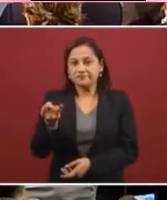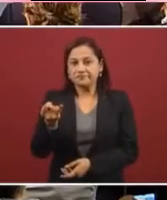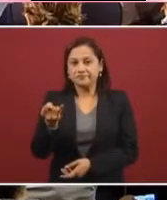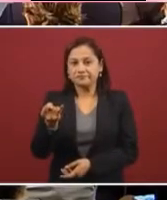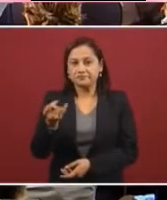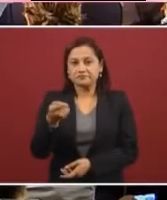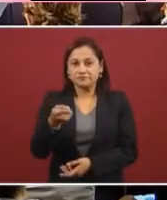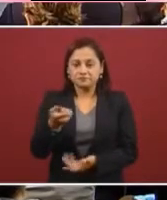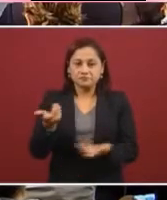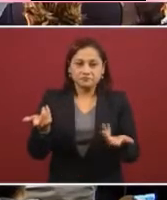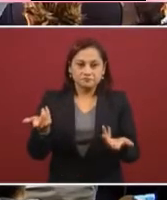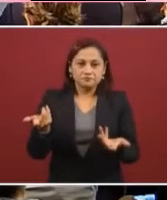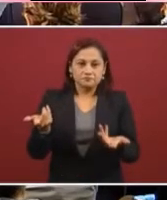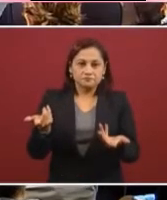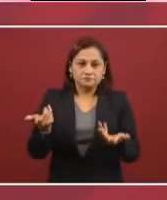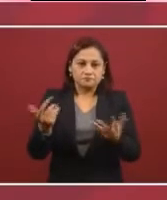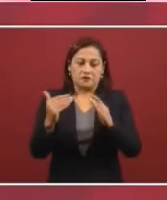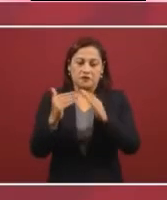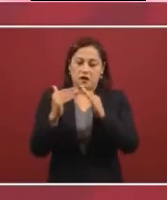is now their home,